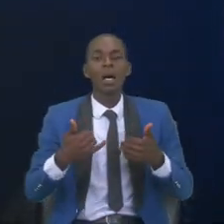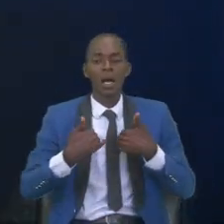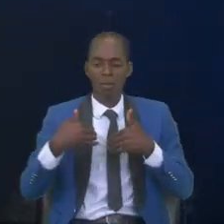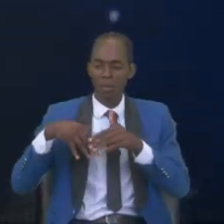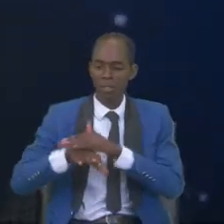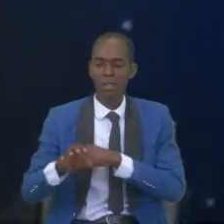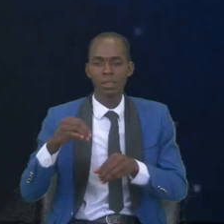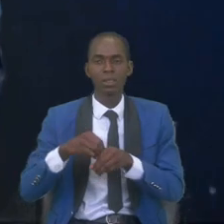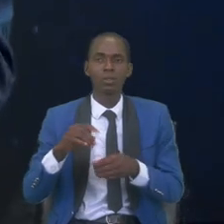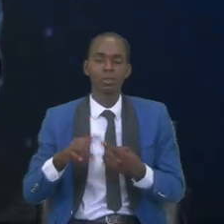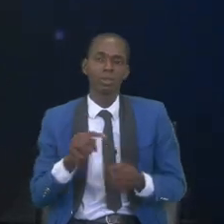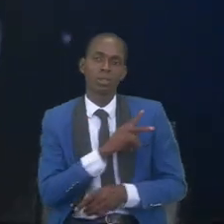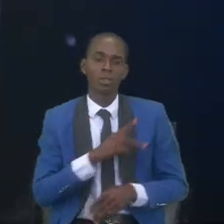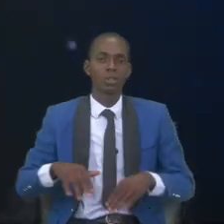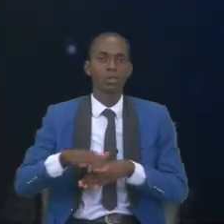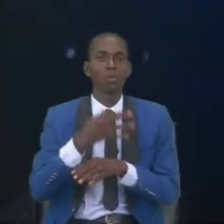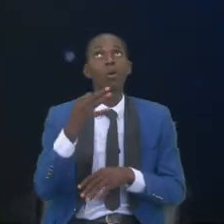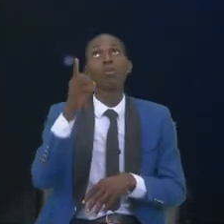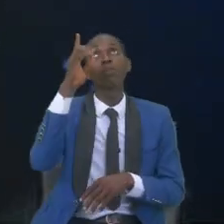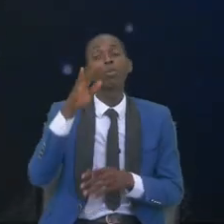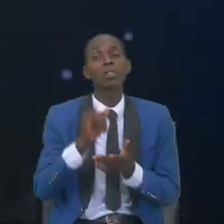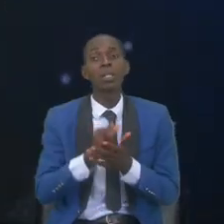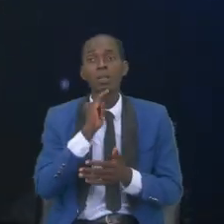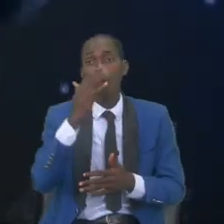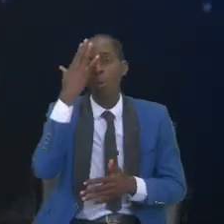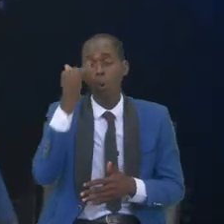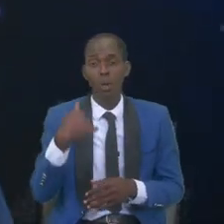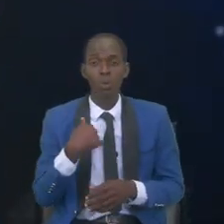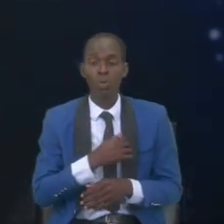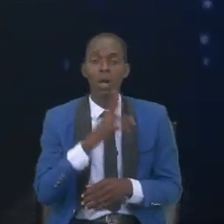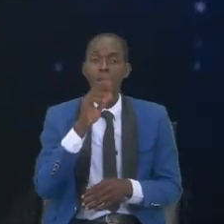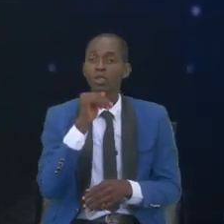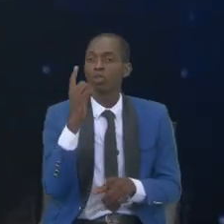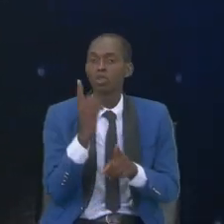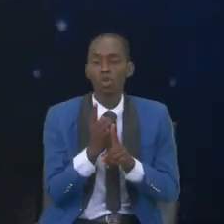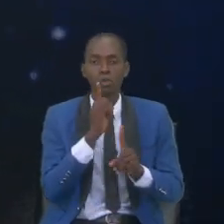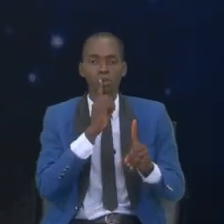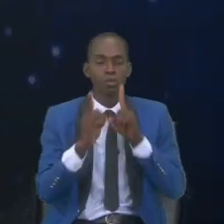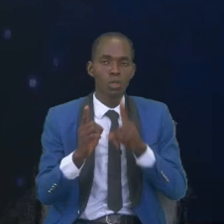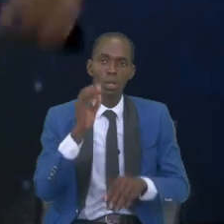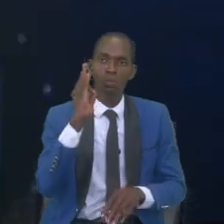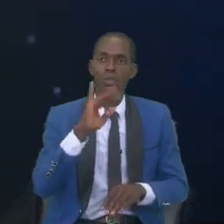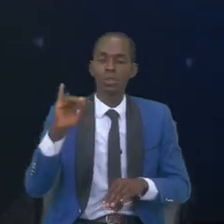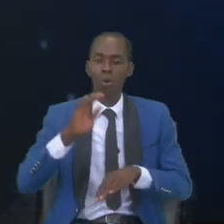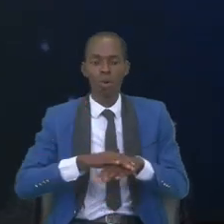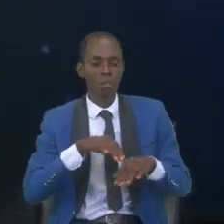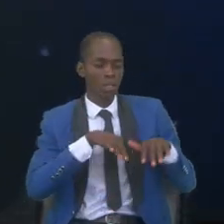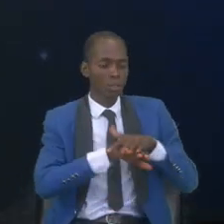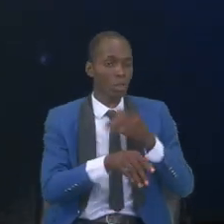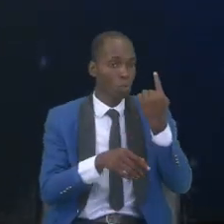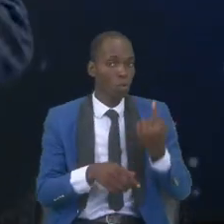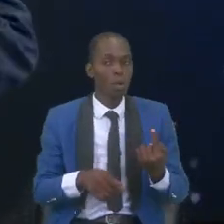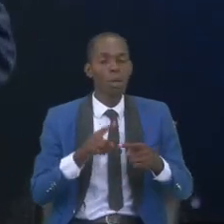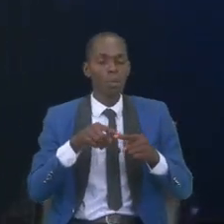of God. That's the reason why we're not just talking about exploits. We're talking about entrance. We're talking about exploits.